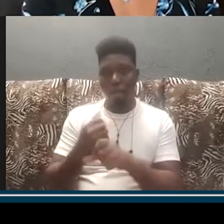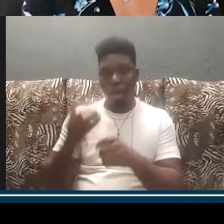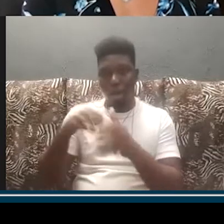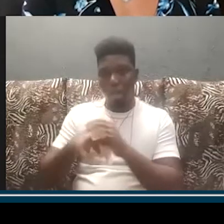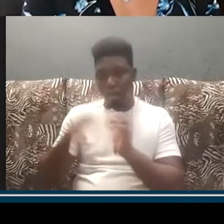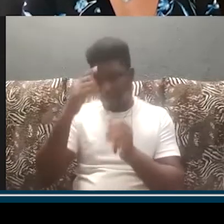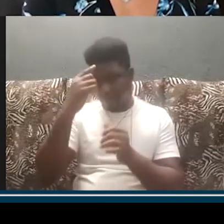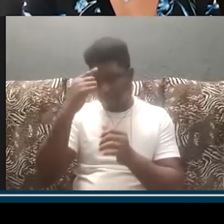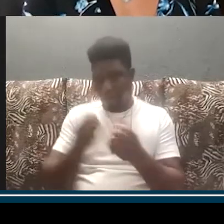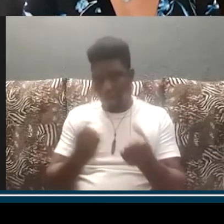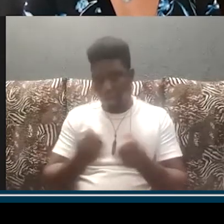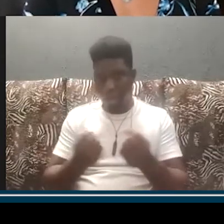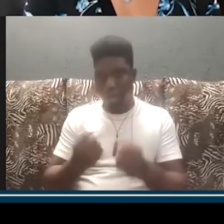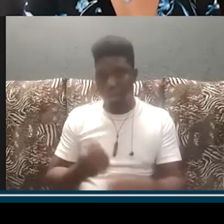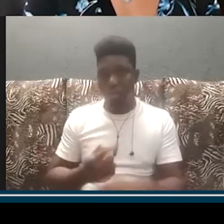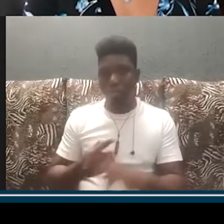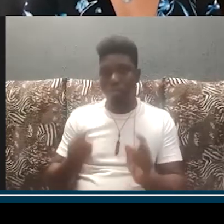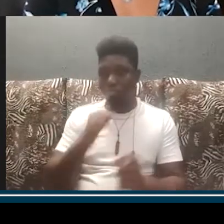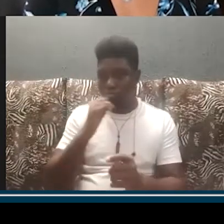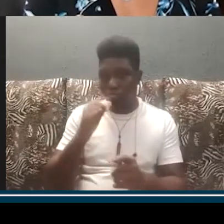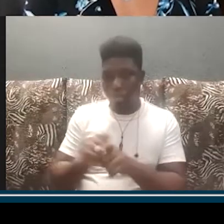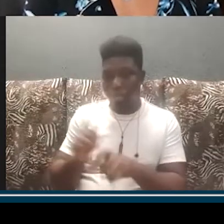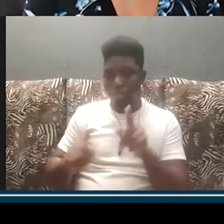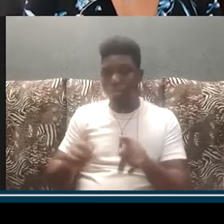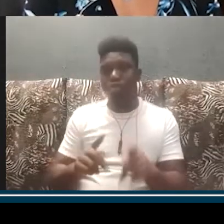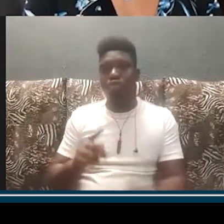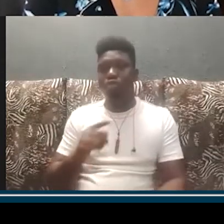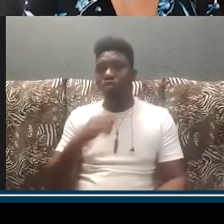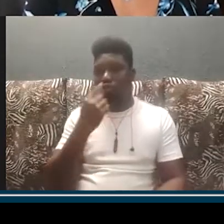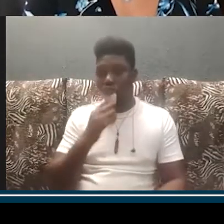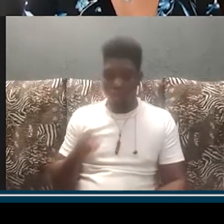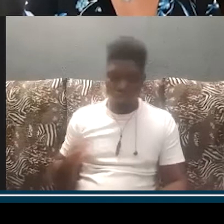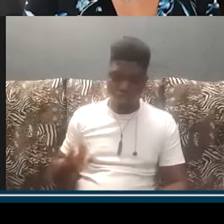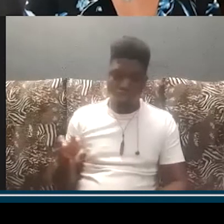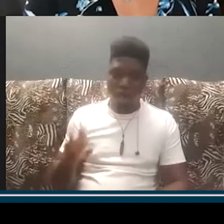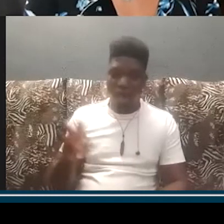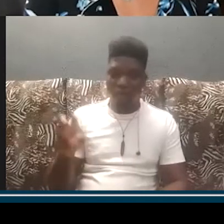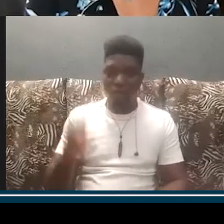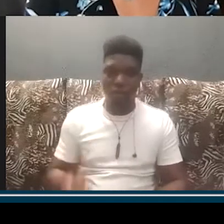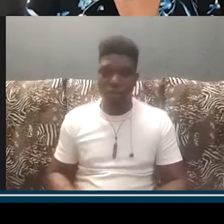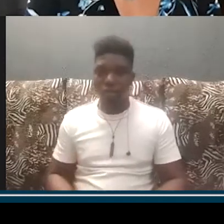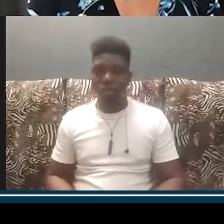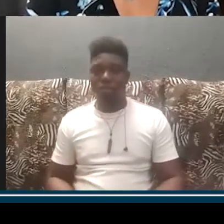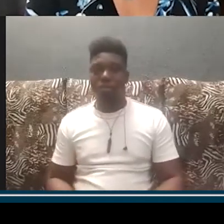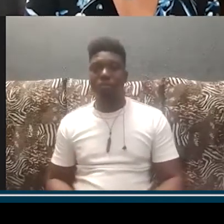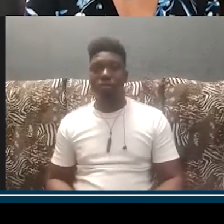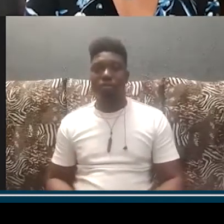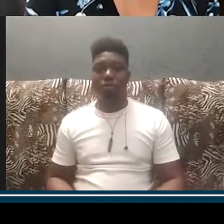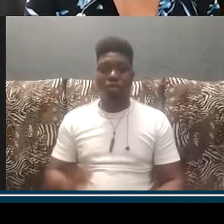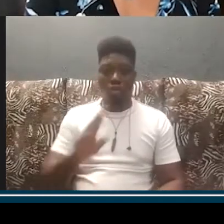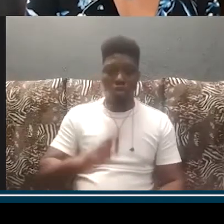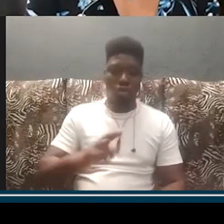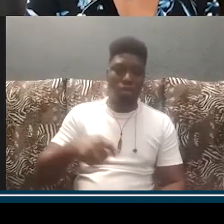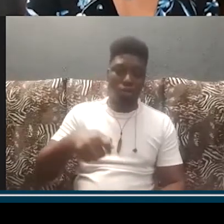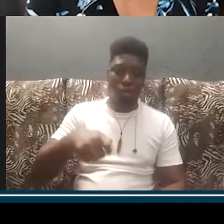like people who travel by foot and using canes and using a wheelchair,